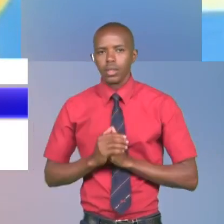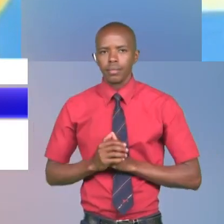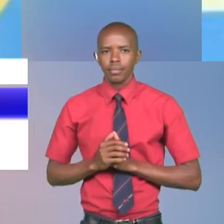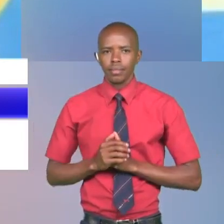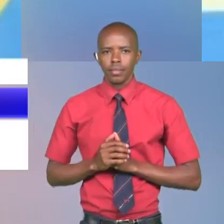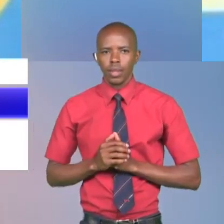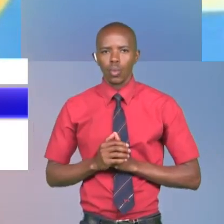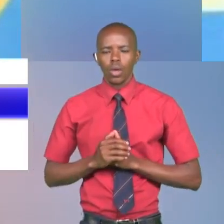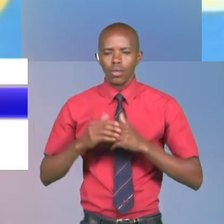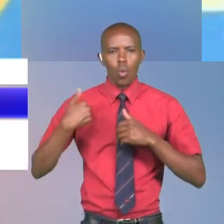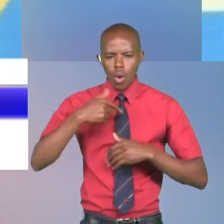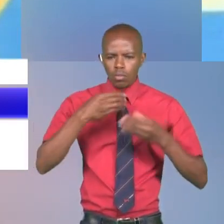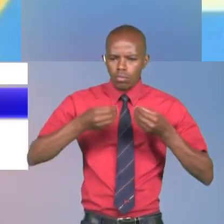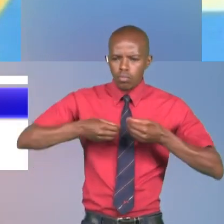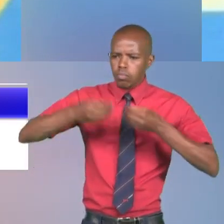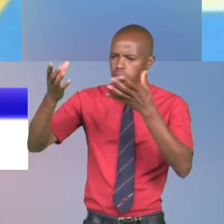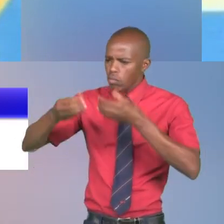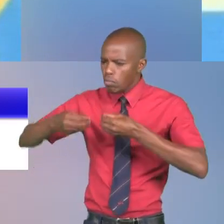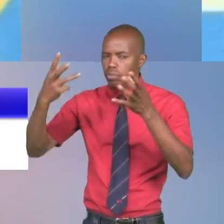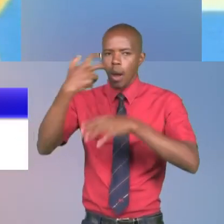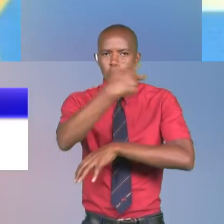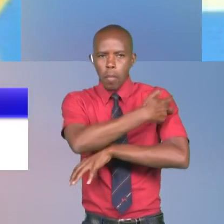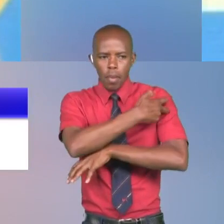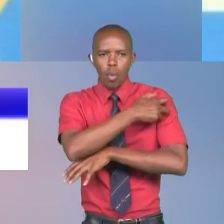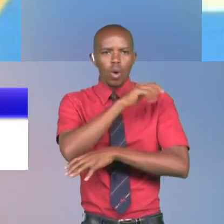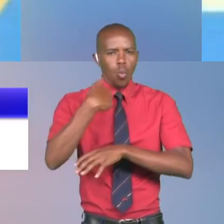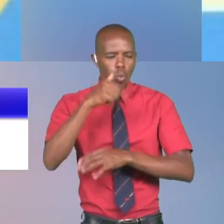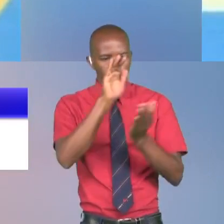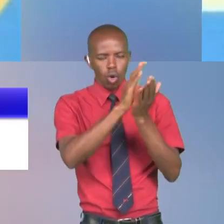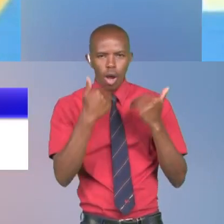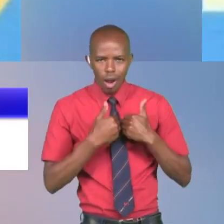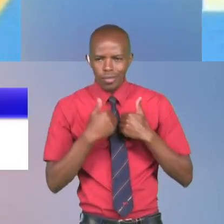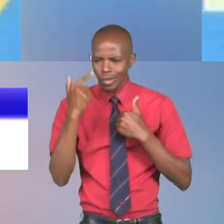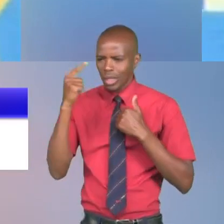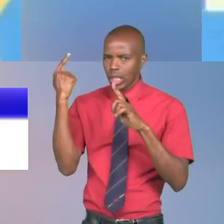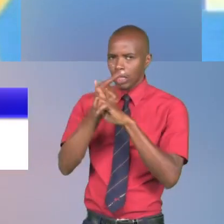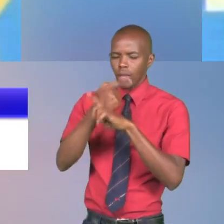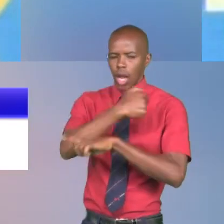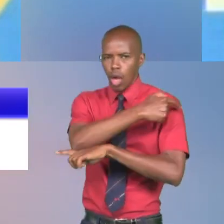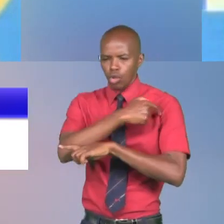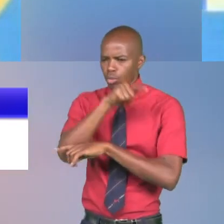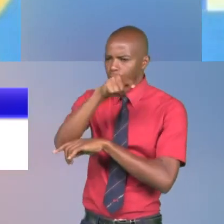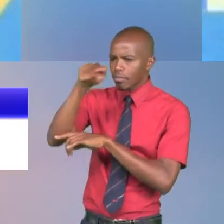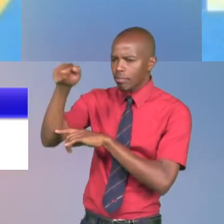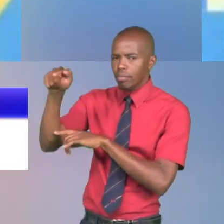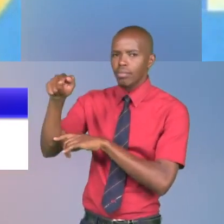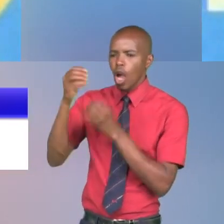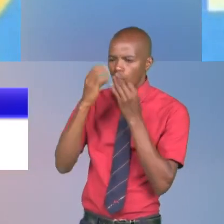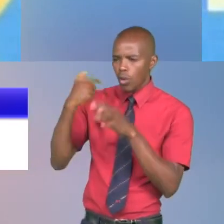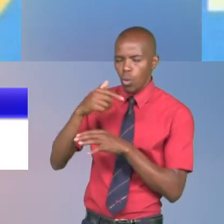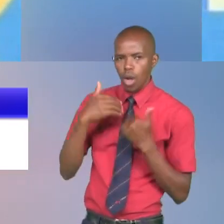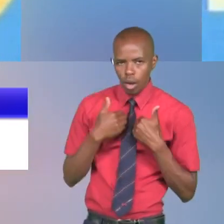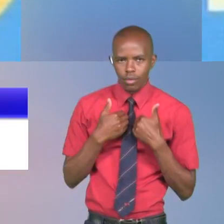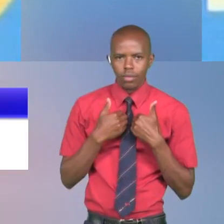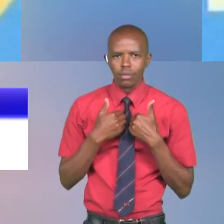a redistribution of the vaccines that we have in store. We've looked at the different health facilities. With the data that we have,